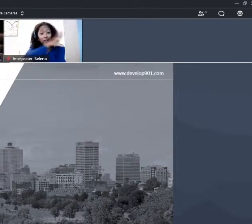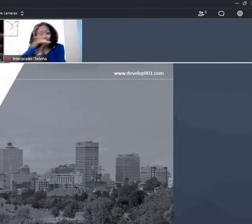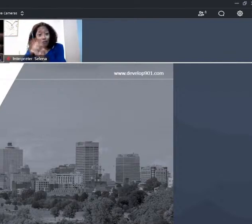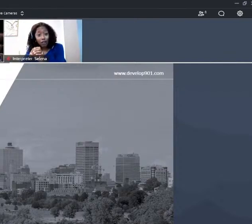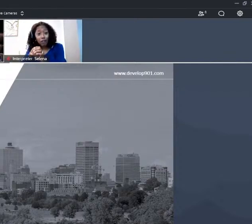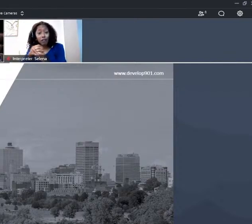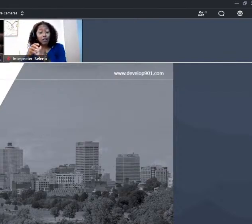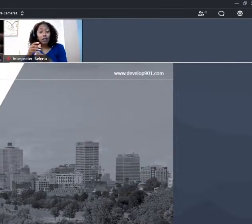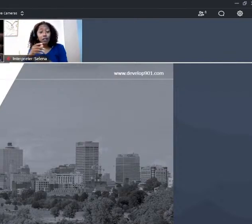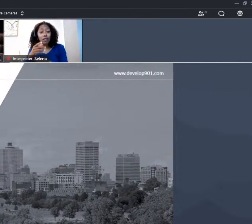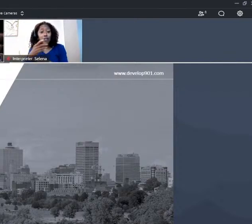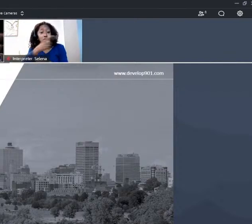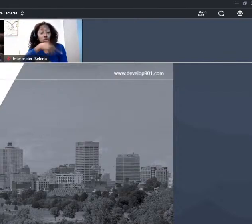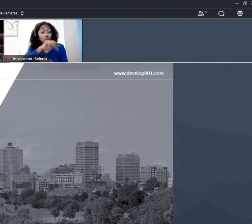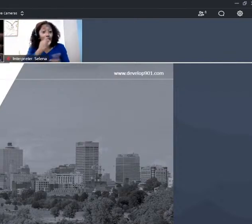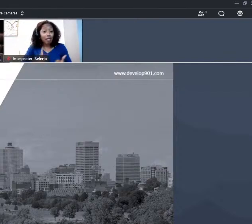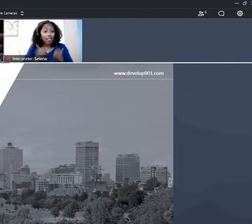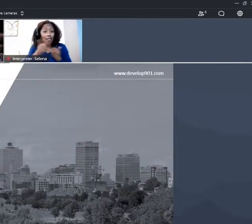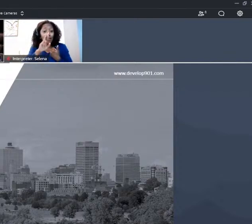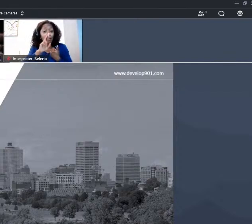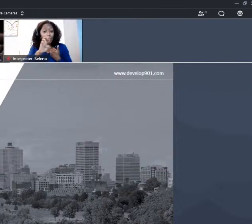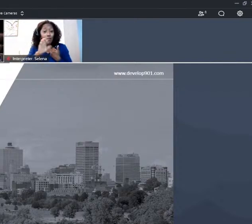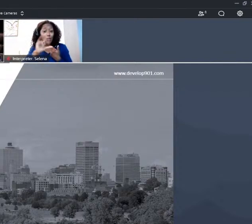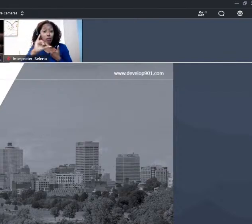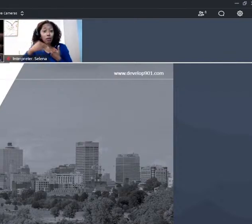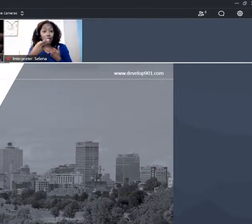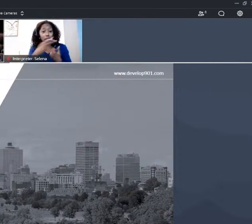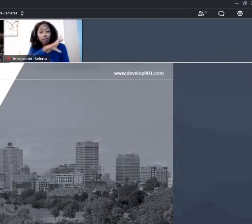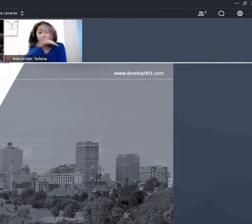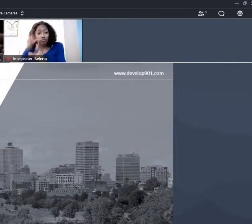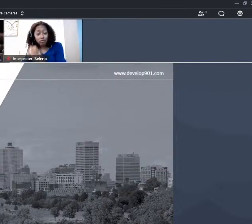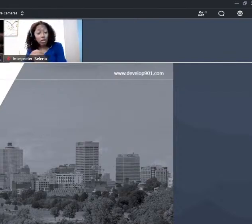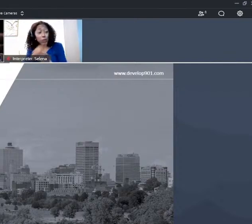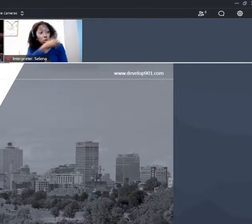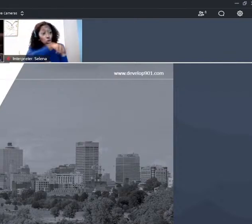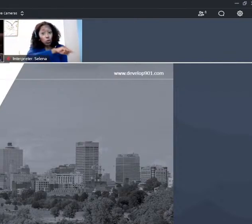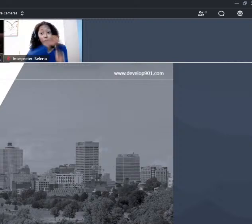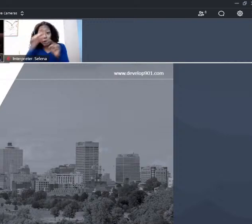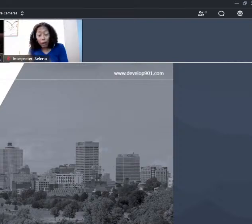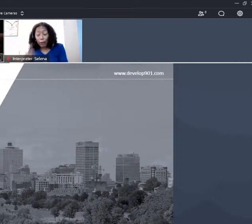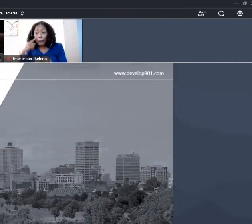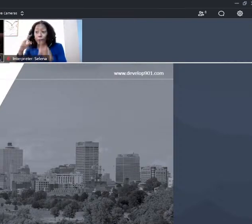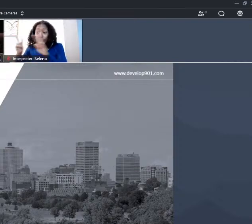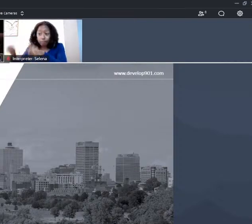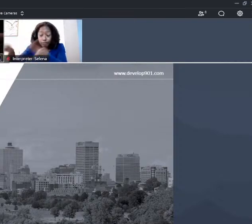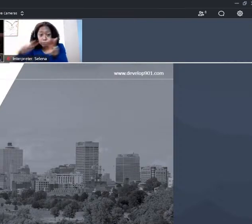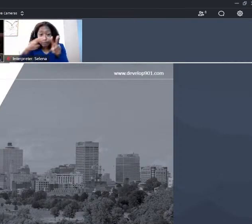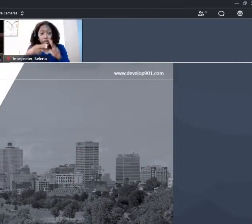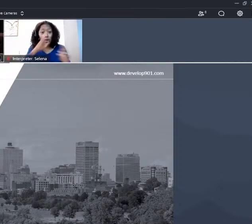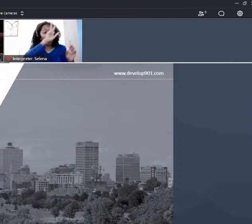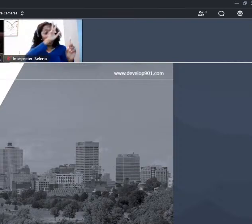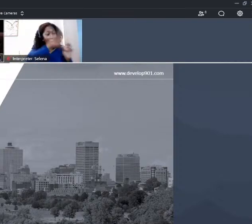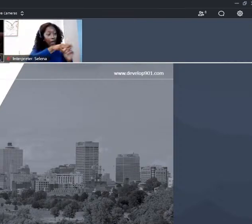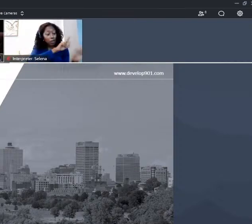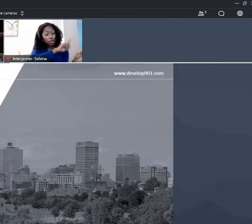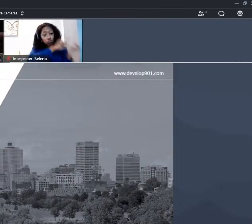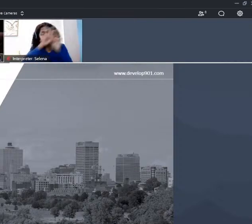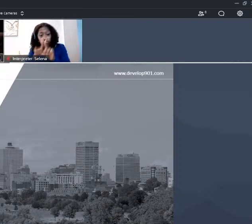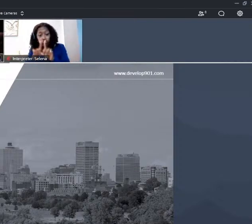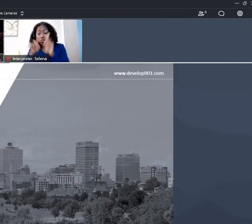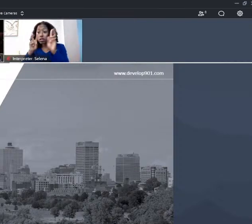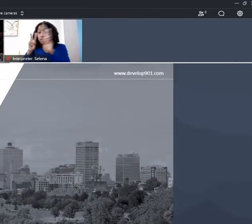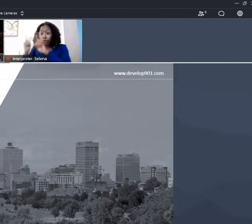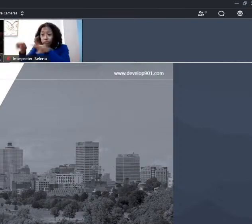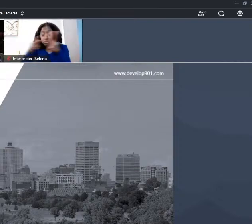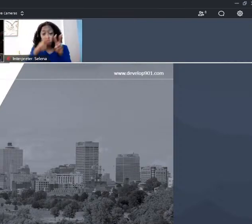know. But you have come and you've done a tour of this facility. You've done a tour with the applicant of this location.